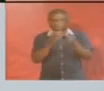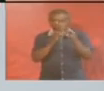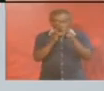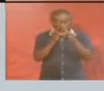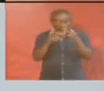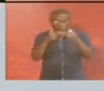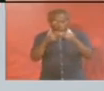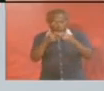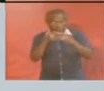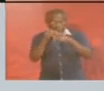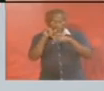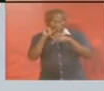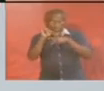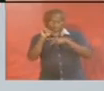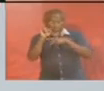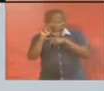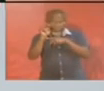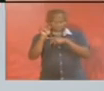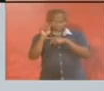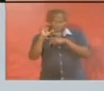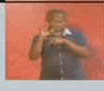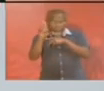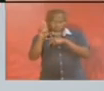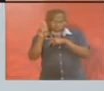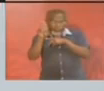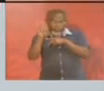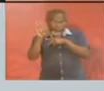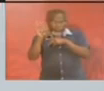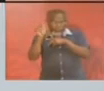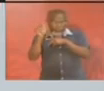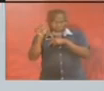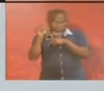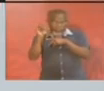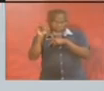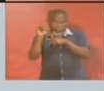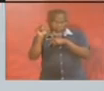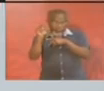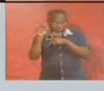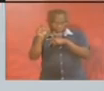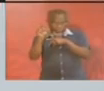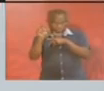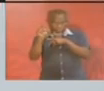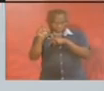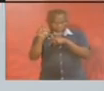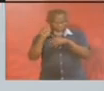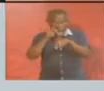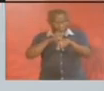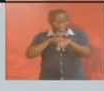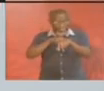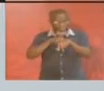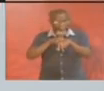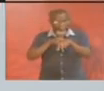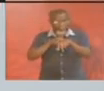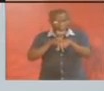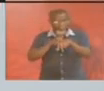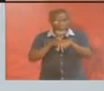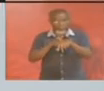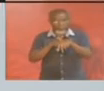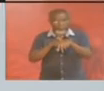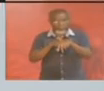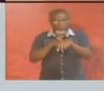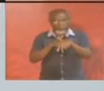because I think this is where the conversation unfortunately is being twisted by those who should know better,